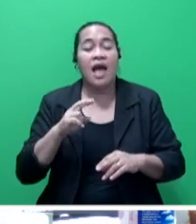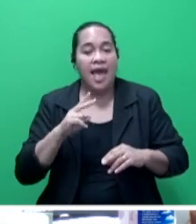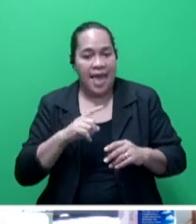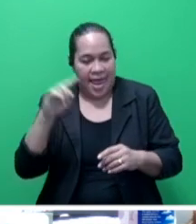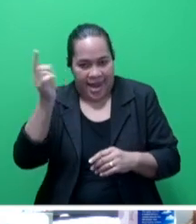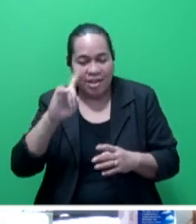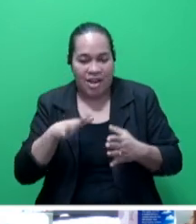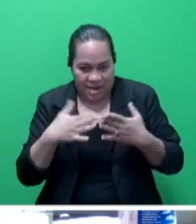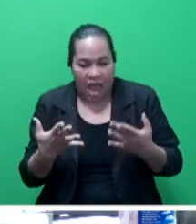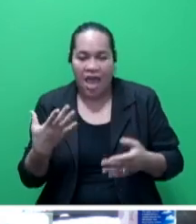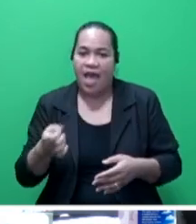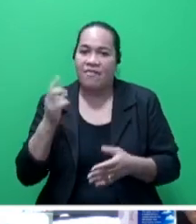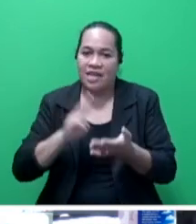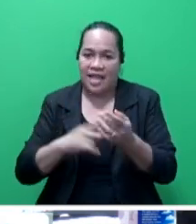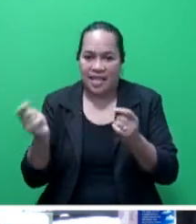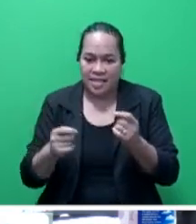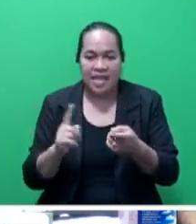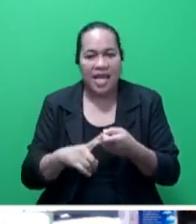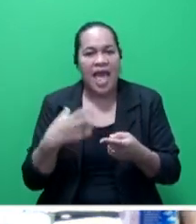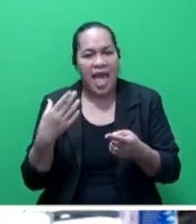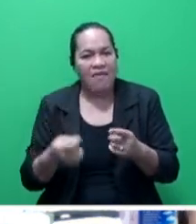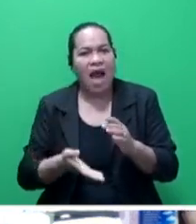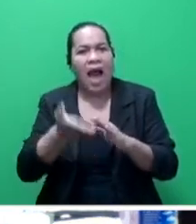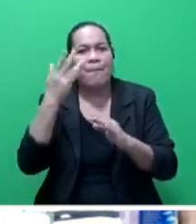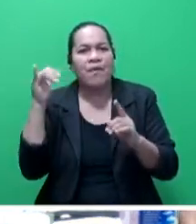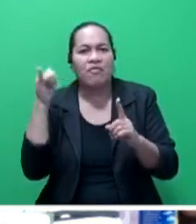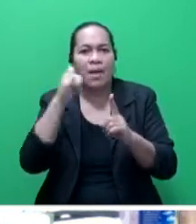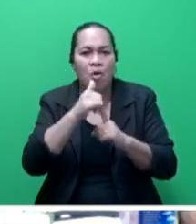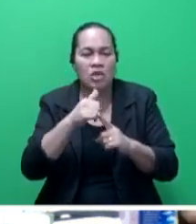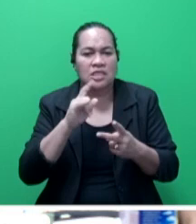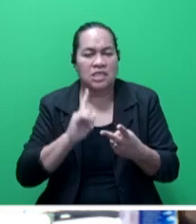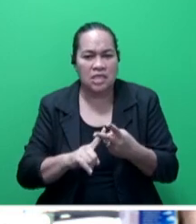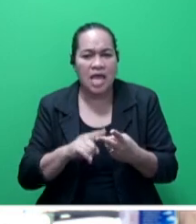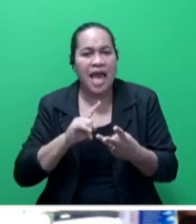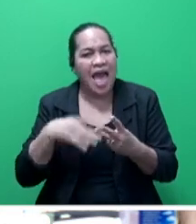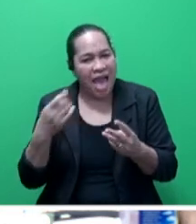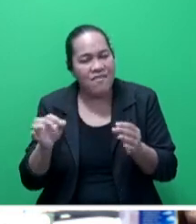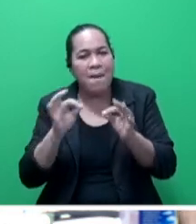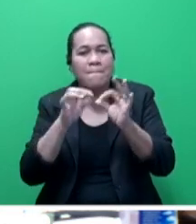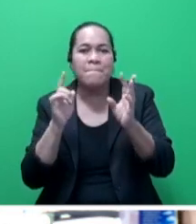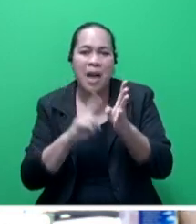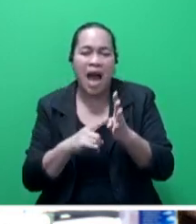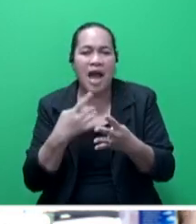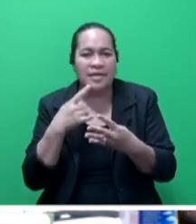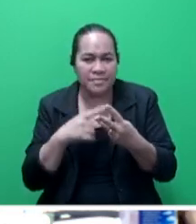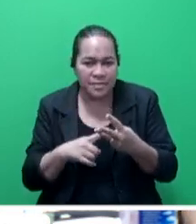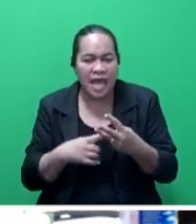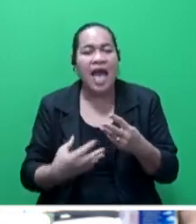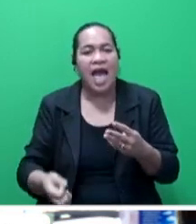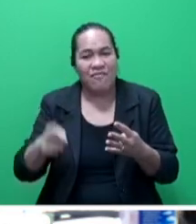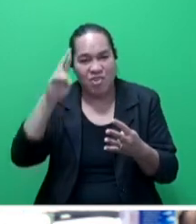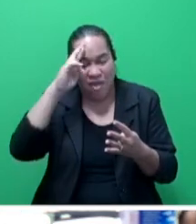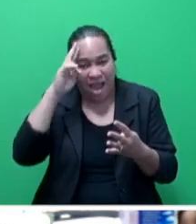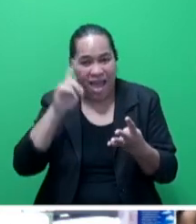in Naitasiri. We have electricity in the Upper Namosi. We have electricity in Ba. We have electricity in Ra. And